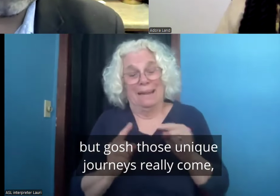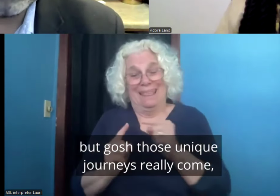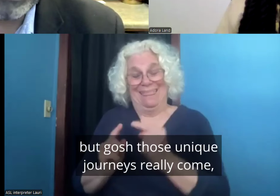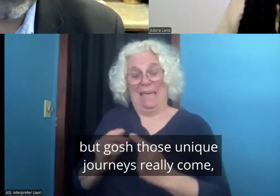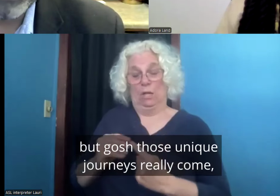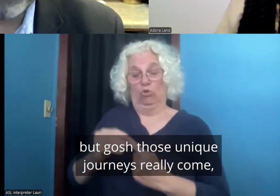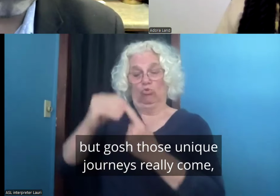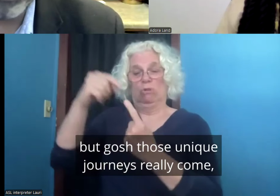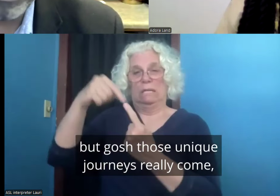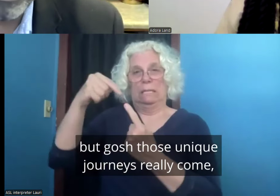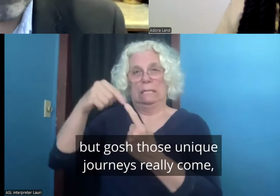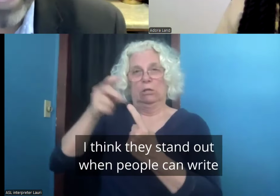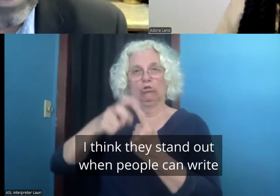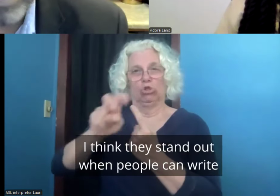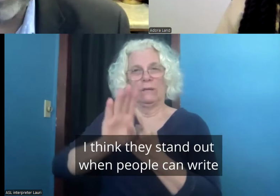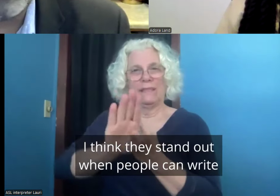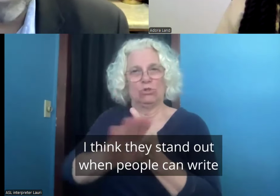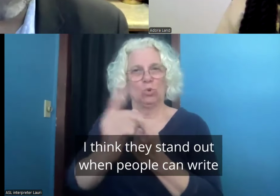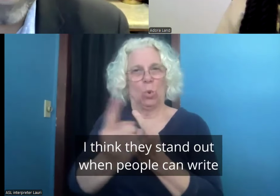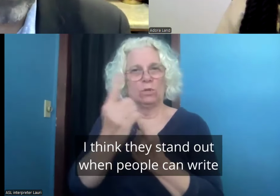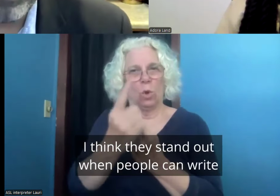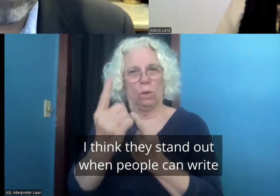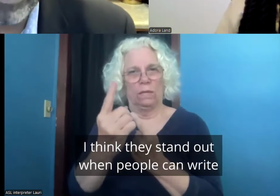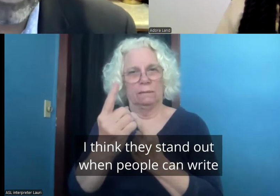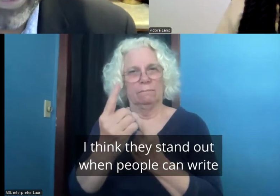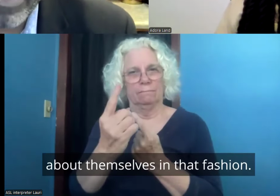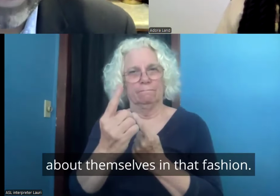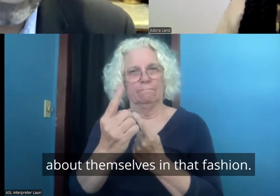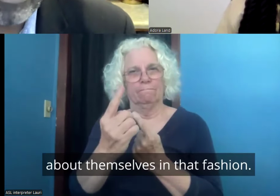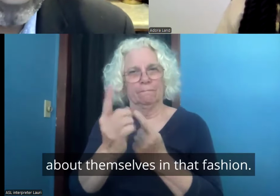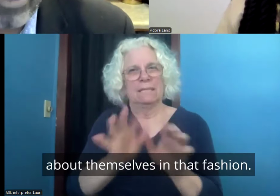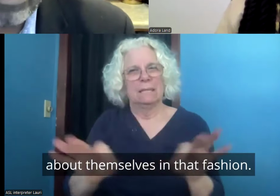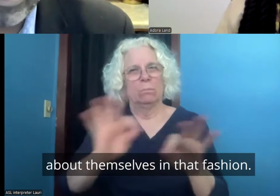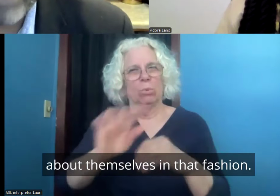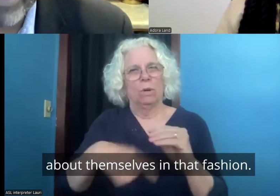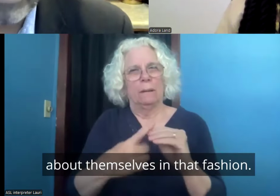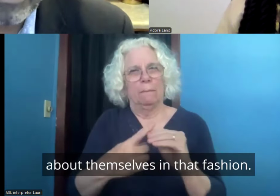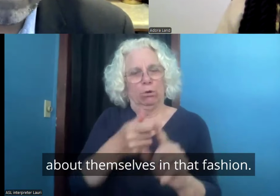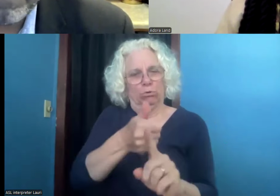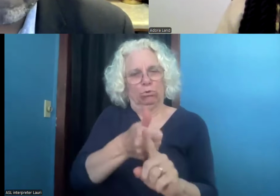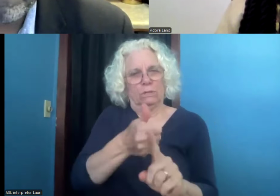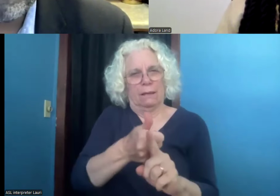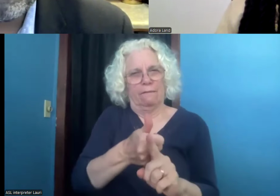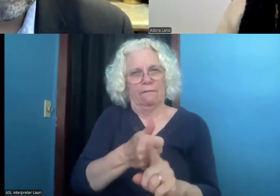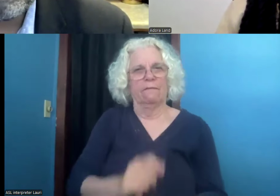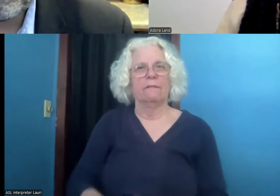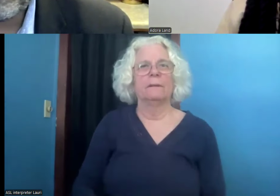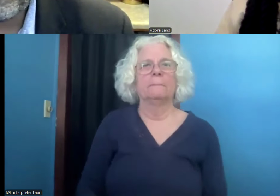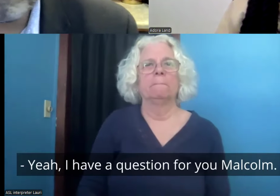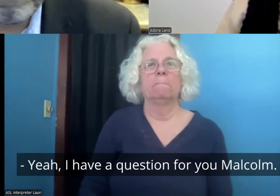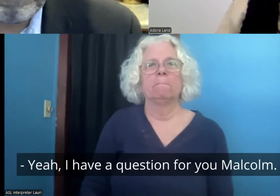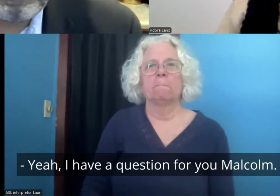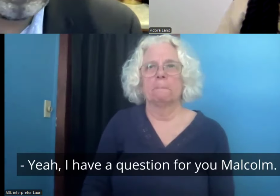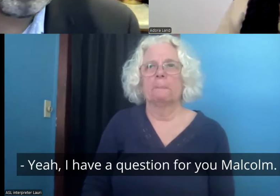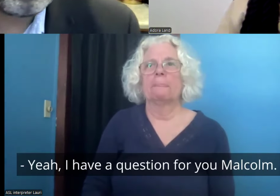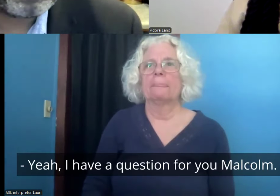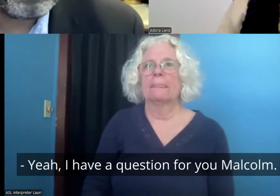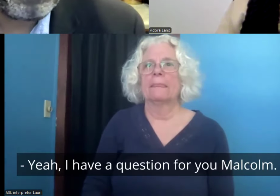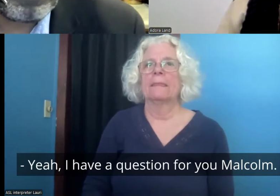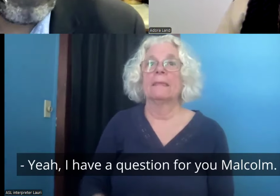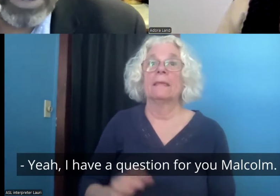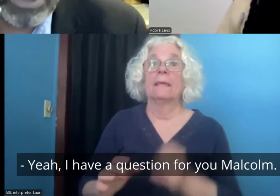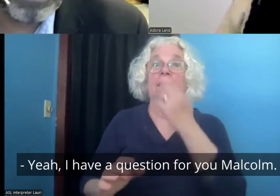unique journeys really come. I think they stand out when people can write about themselves in that fashion. Yeah, I have a question for